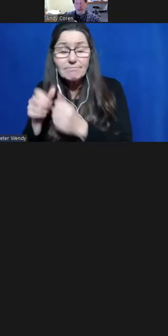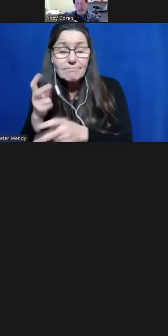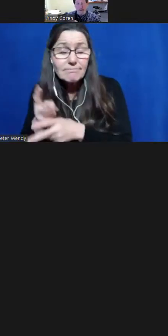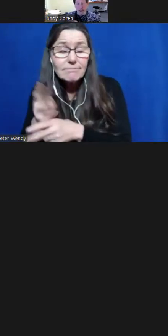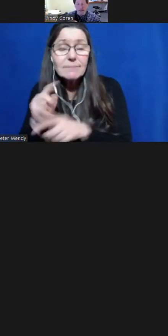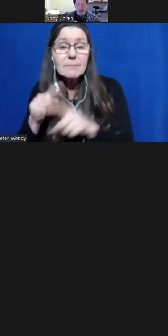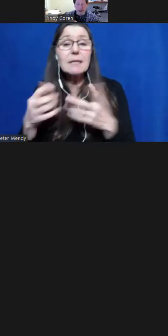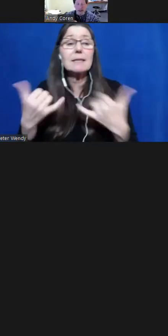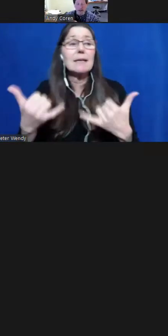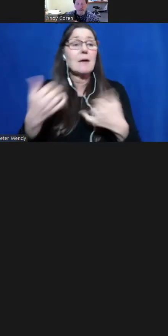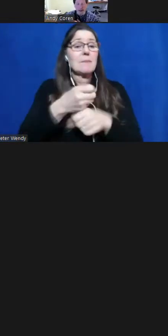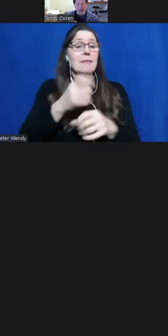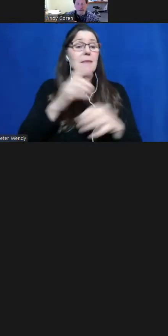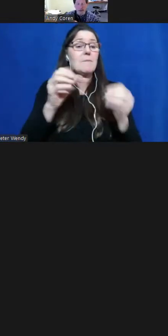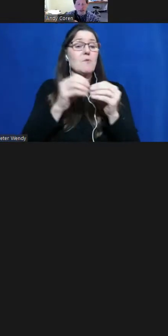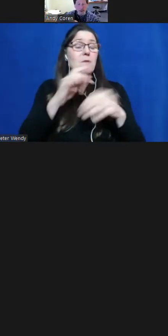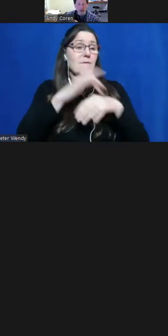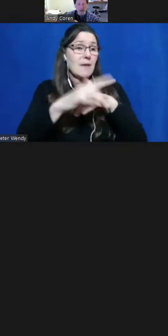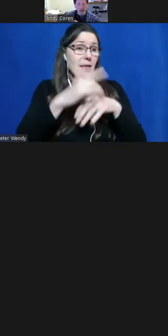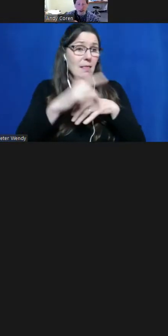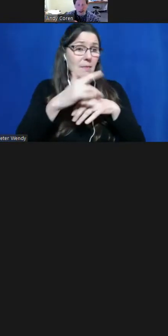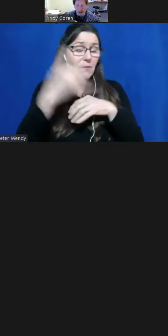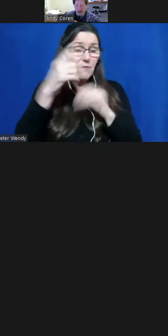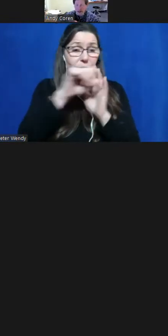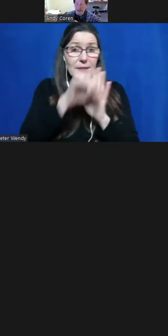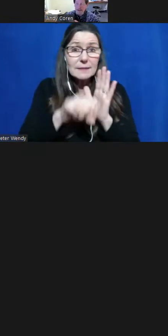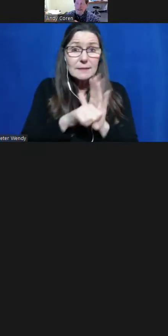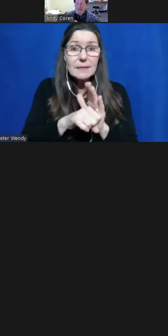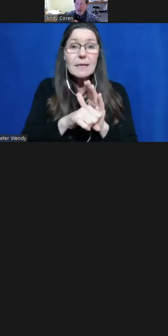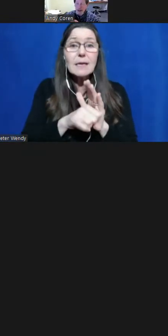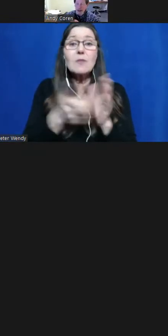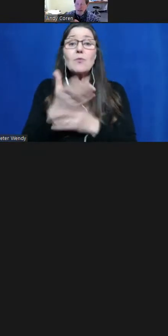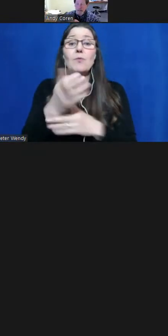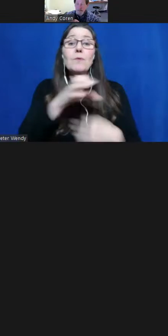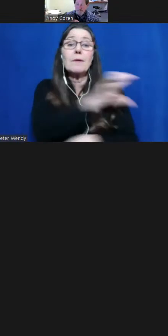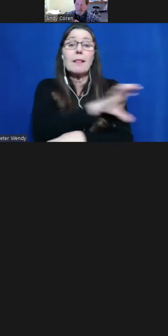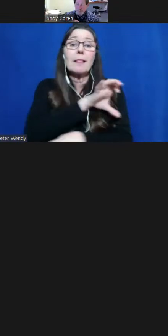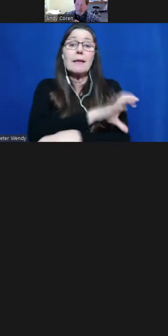and the state has made them available much more through clinics.